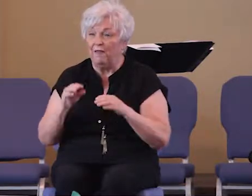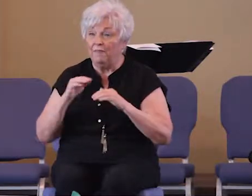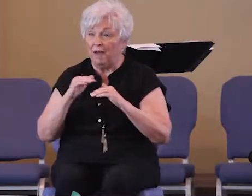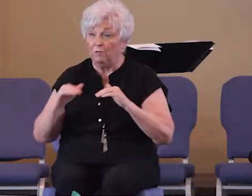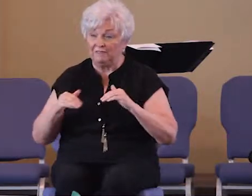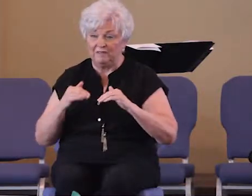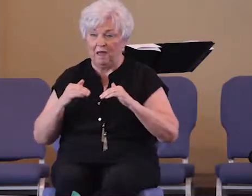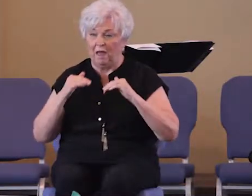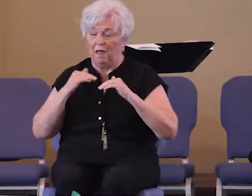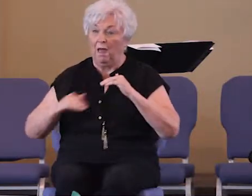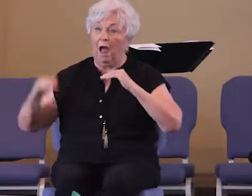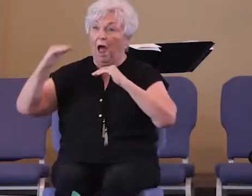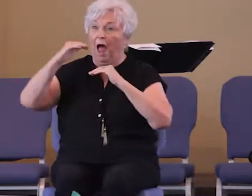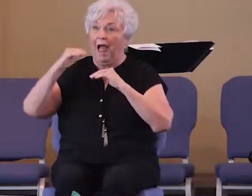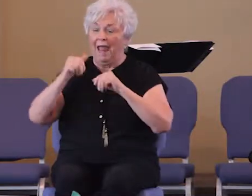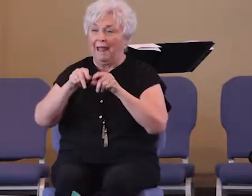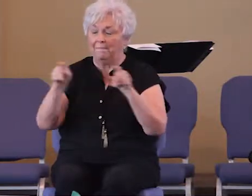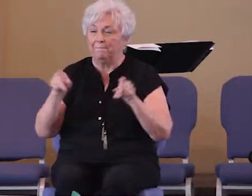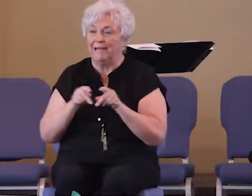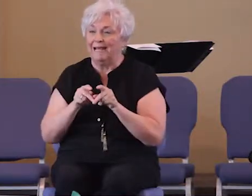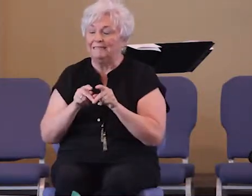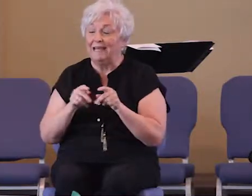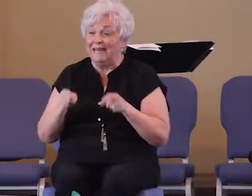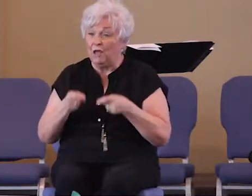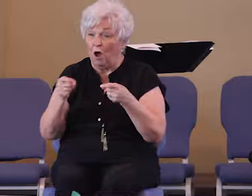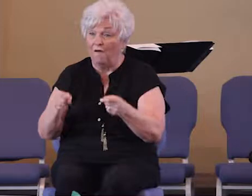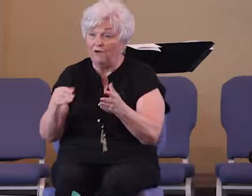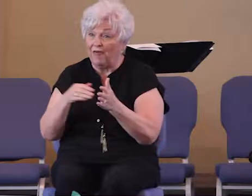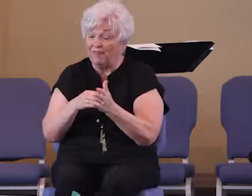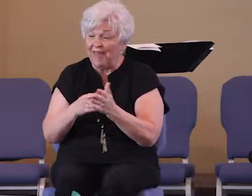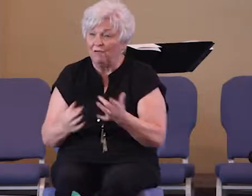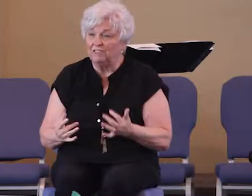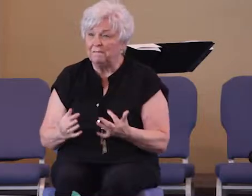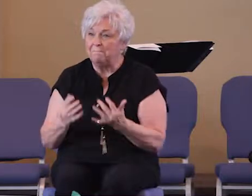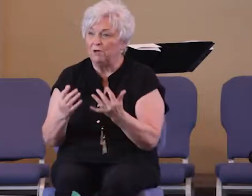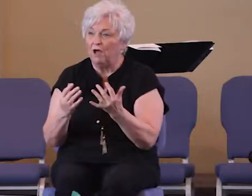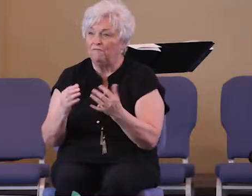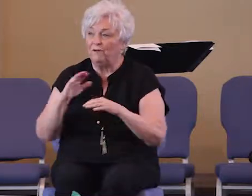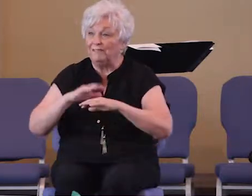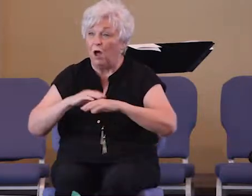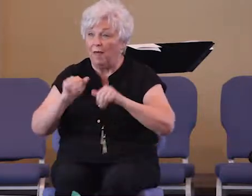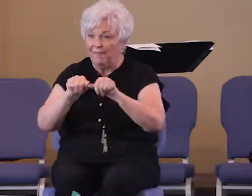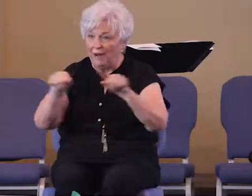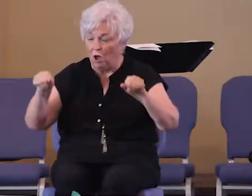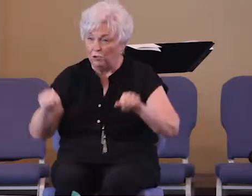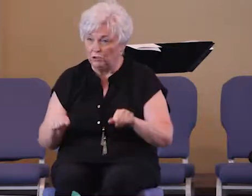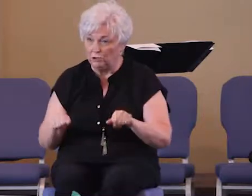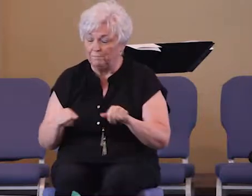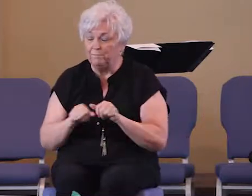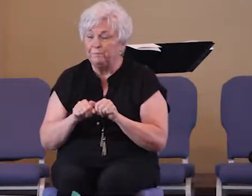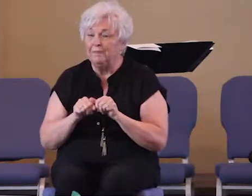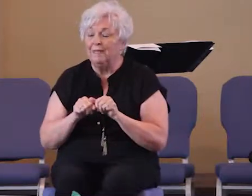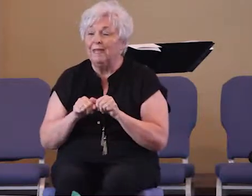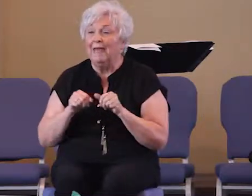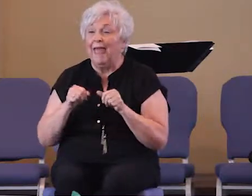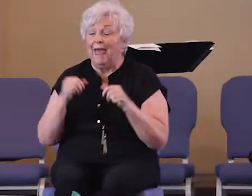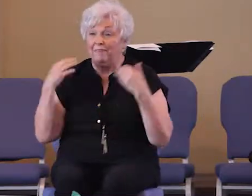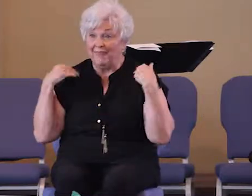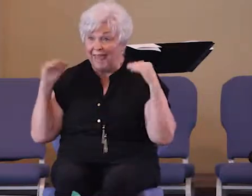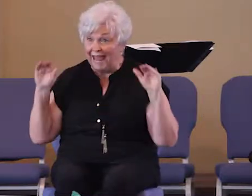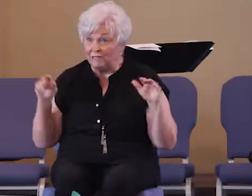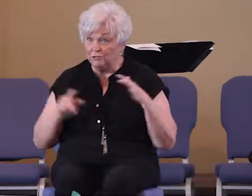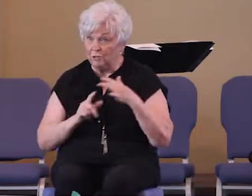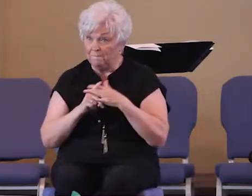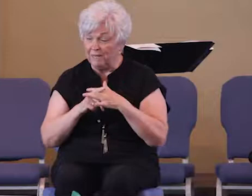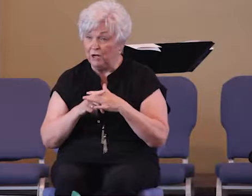offered 1,000 burnt offerings on that altar. In Gibeon, the Lord appeared to Solomon in a dream at night, and God